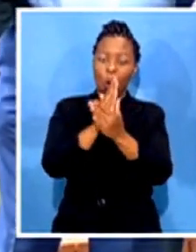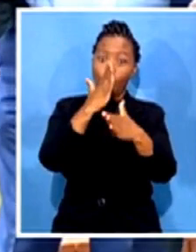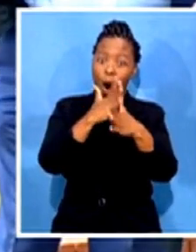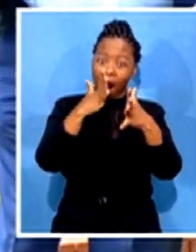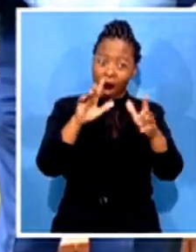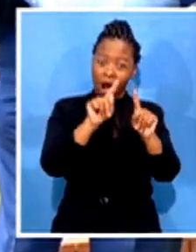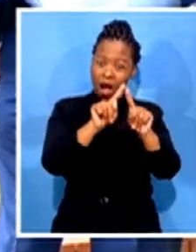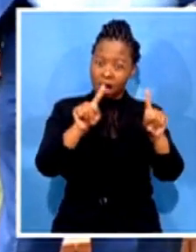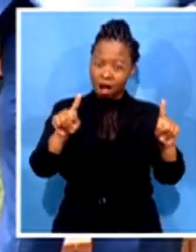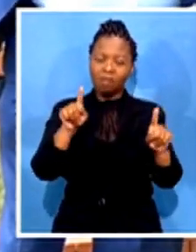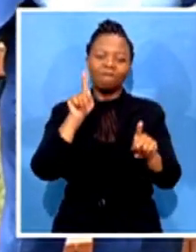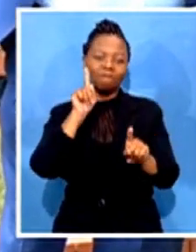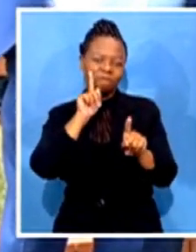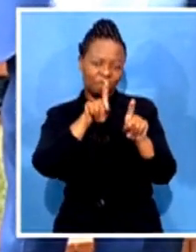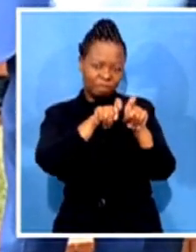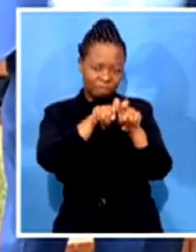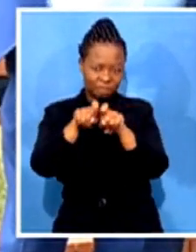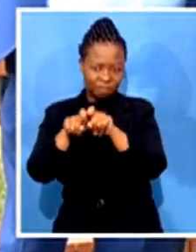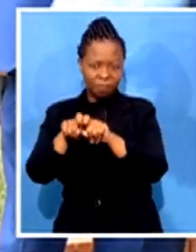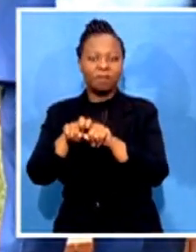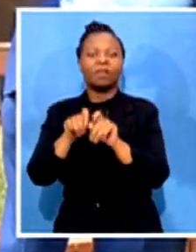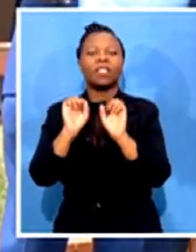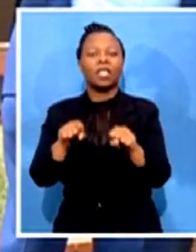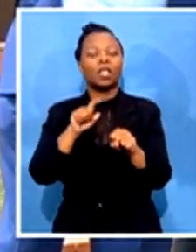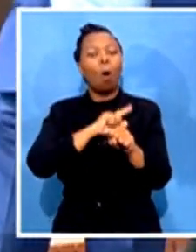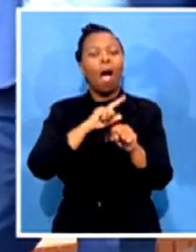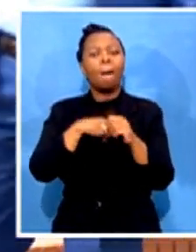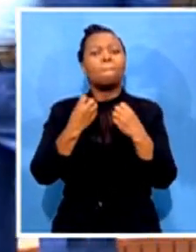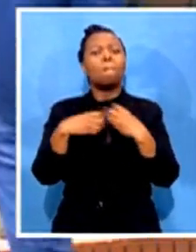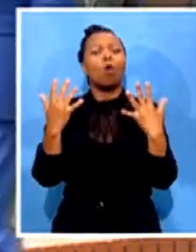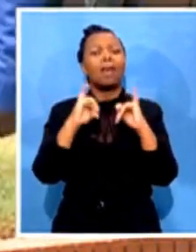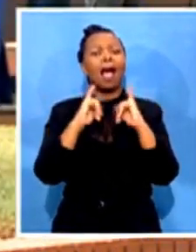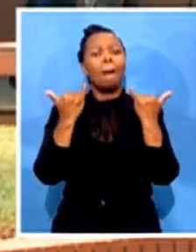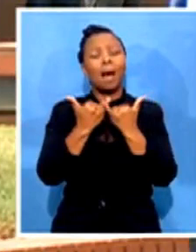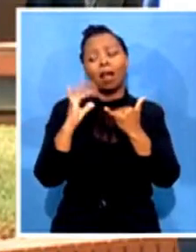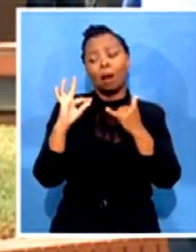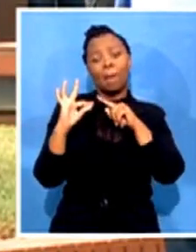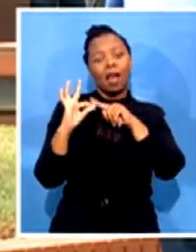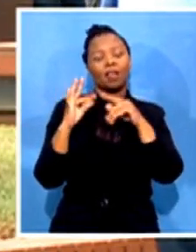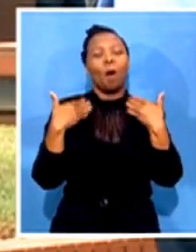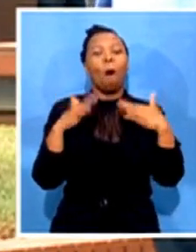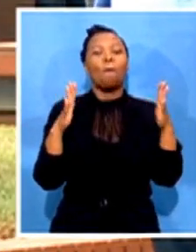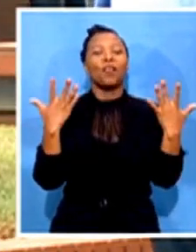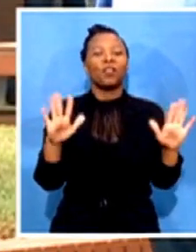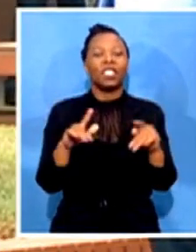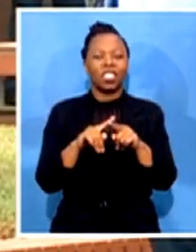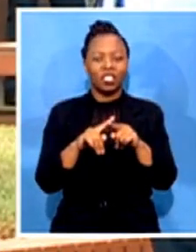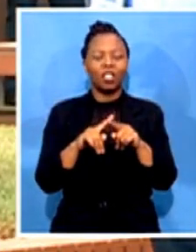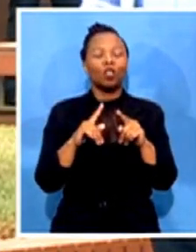zivulile ngomsombuluko. Siyafuna ukugcizelela kumina nawe umuntu nomuntu